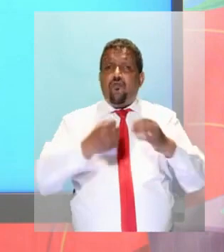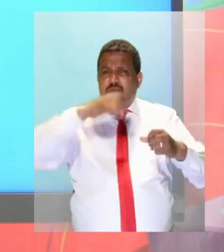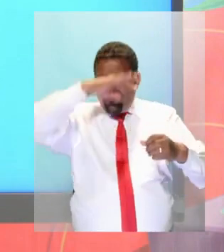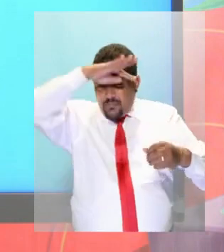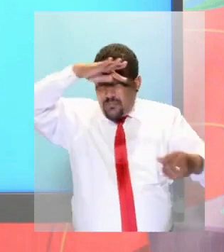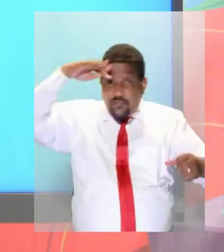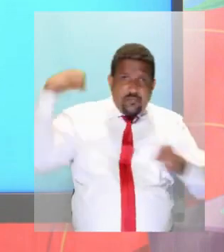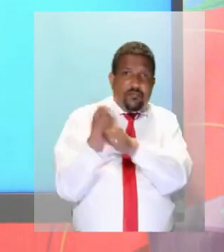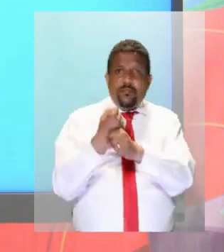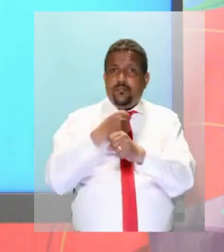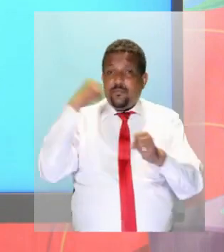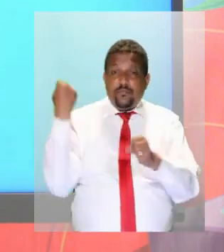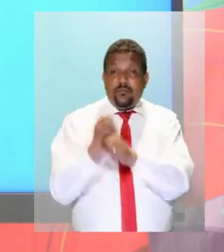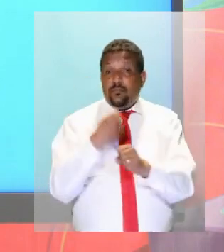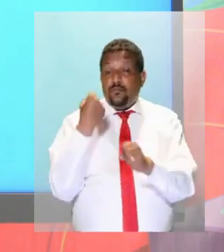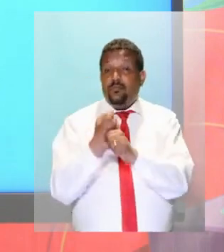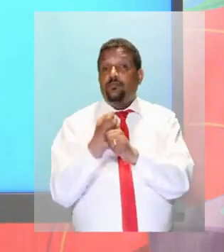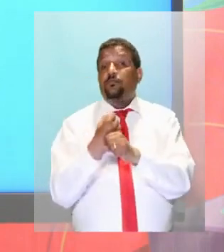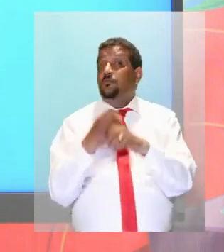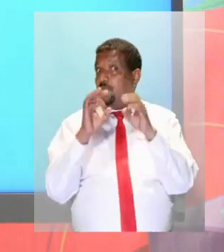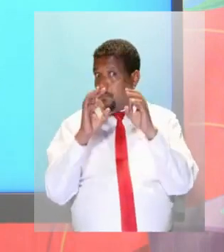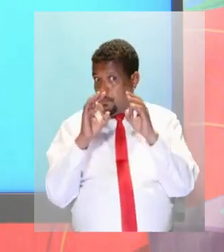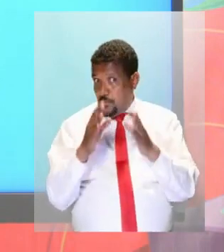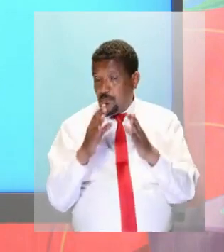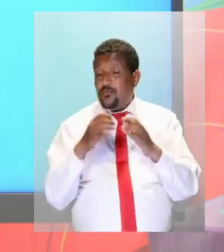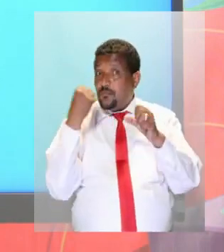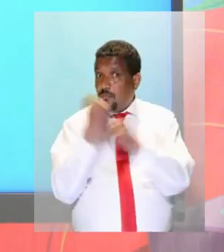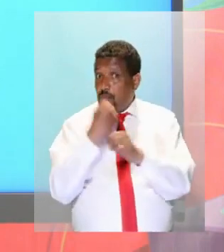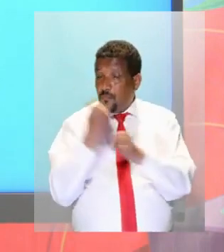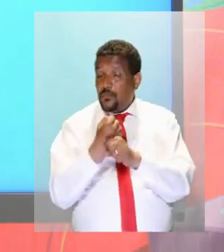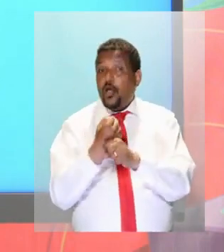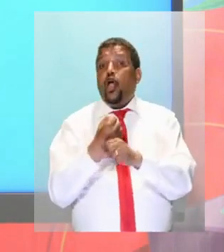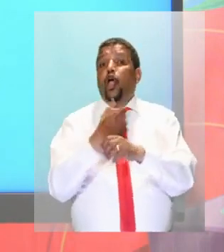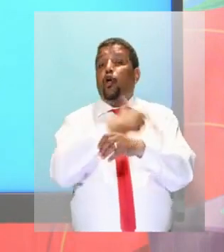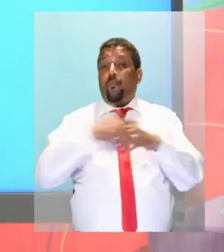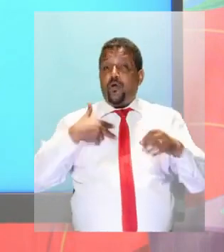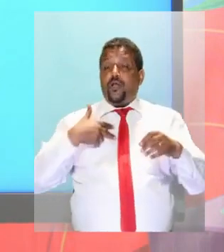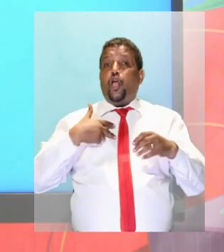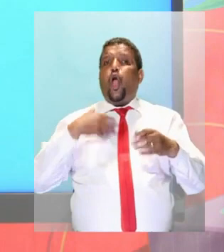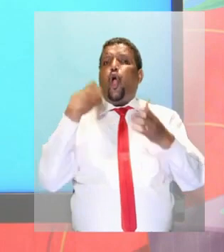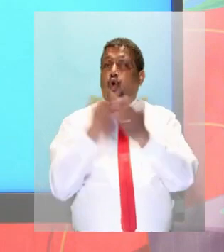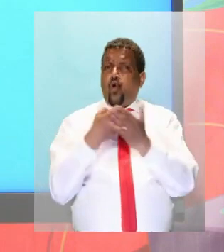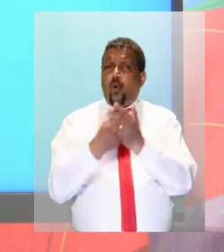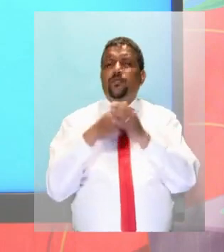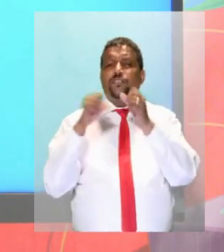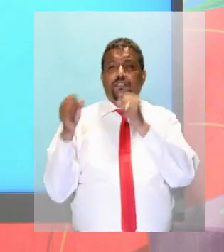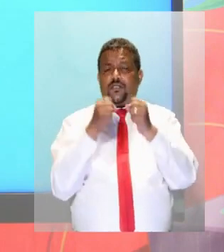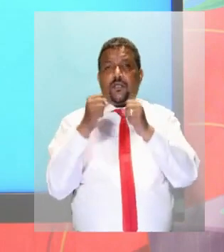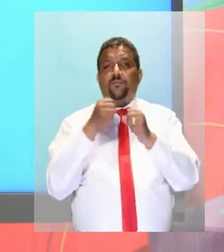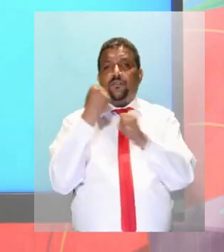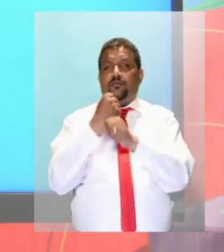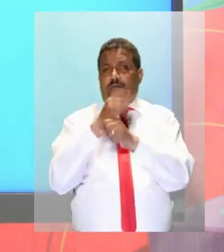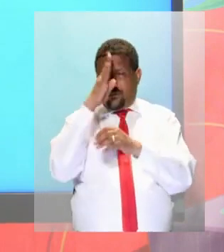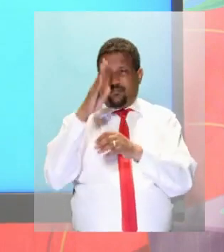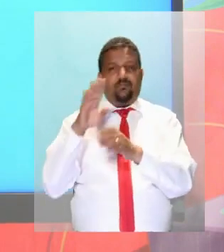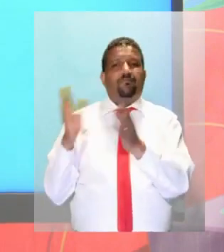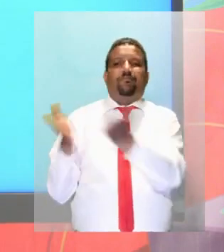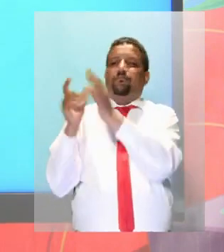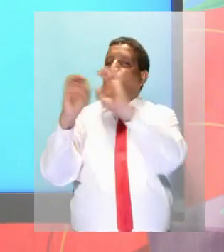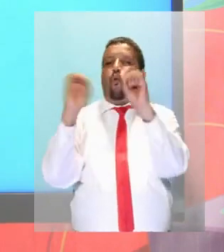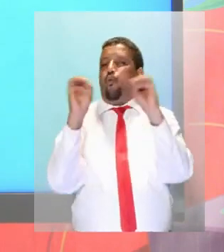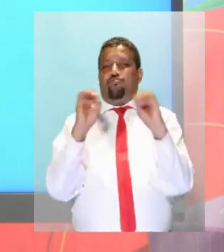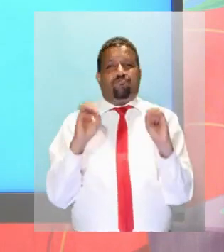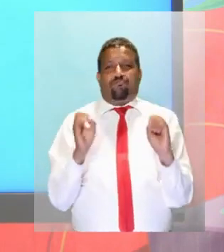and efficiency. Because there is capital selling in command economy system, individuals or entrepreneurs are discouraged